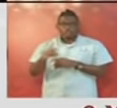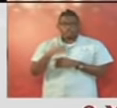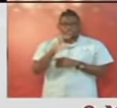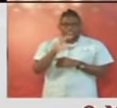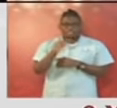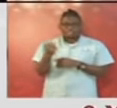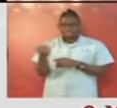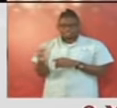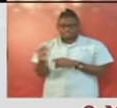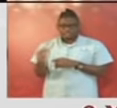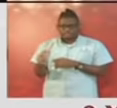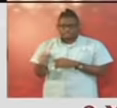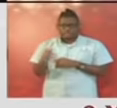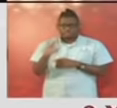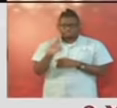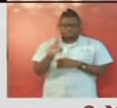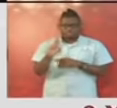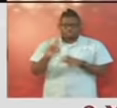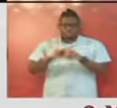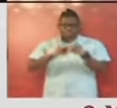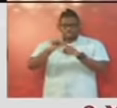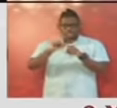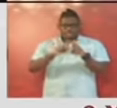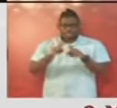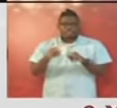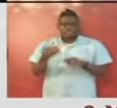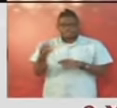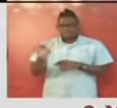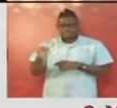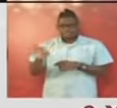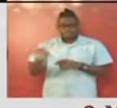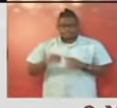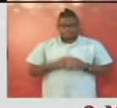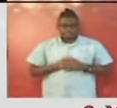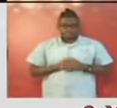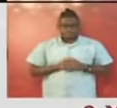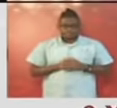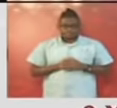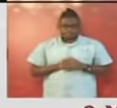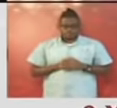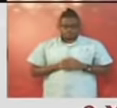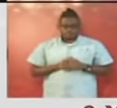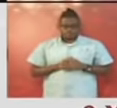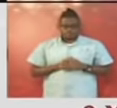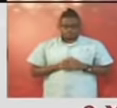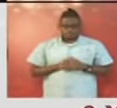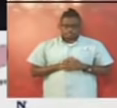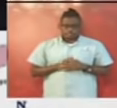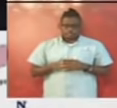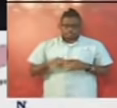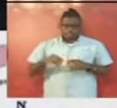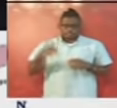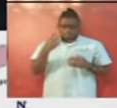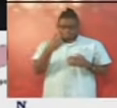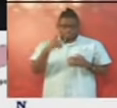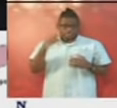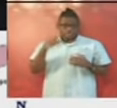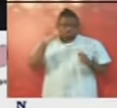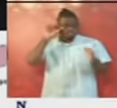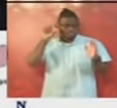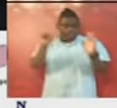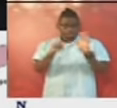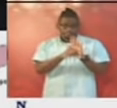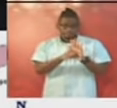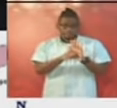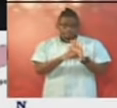Star, 19. And Day Bay Halls, 9. So I'll go into my first slide, which will give you an idea of